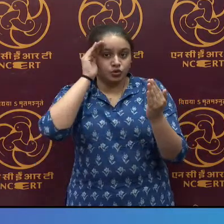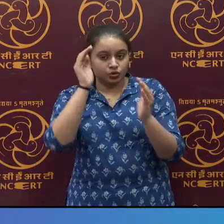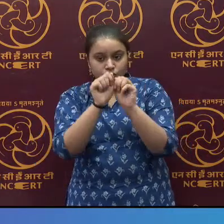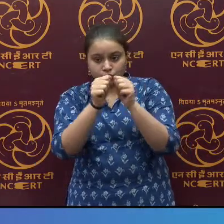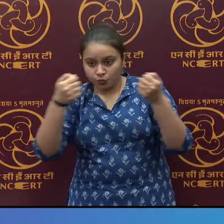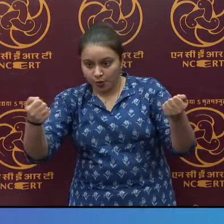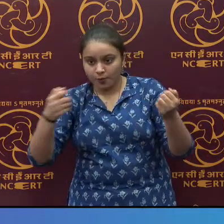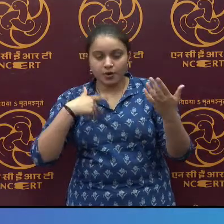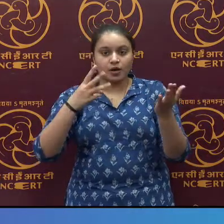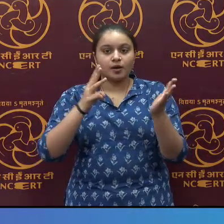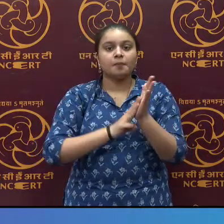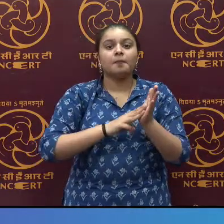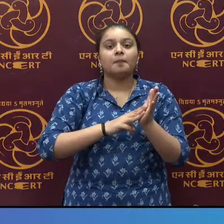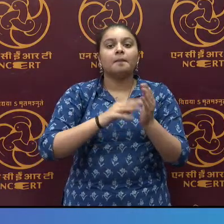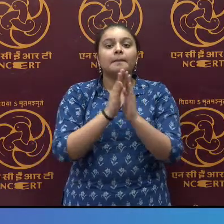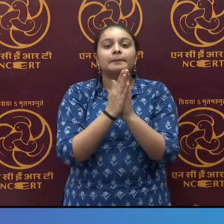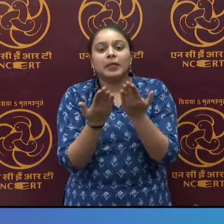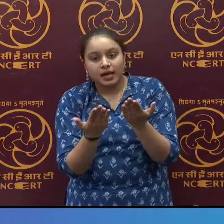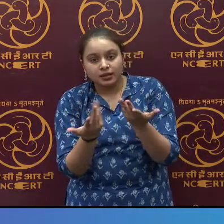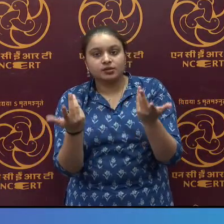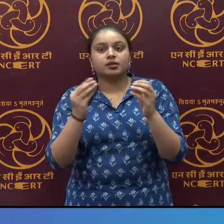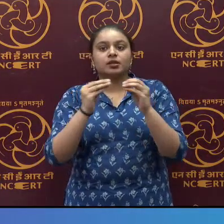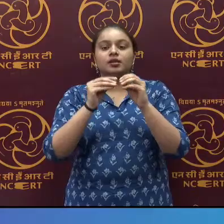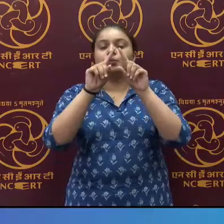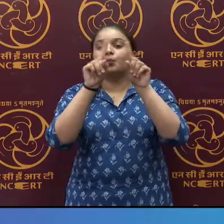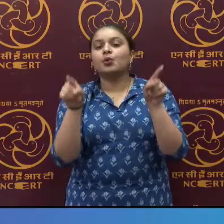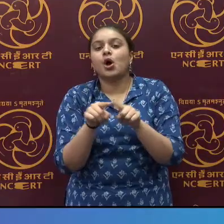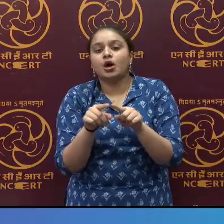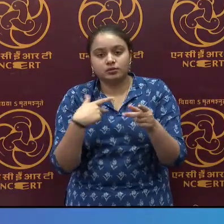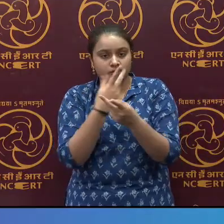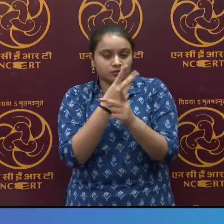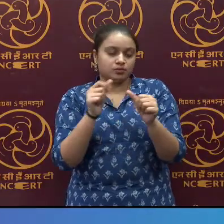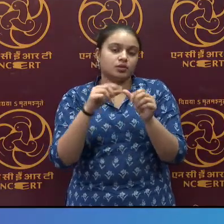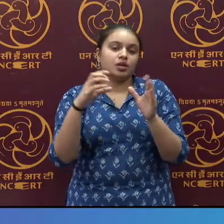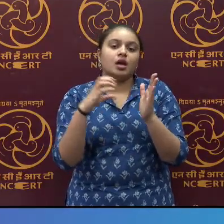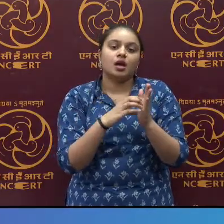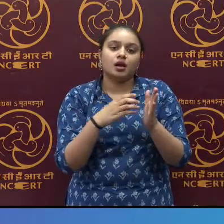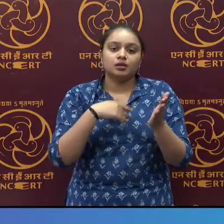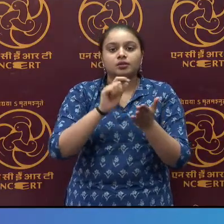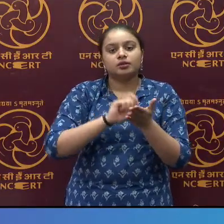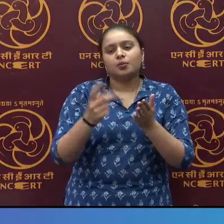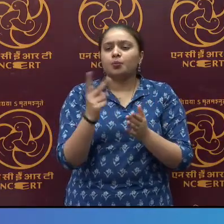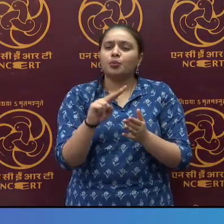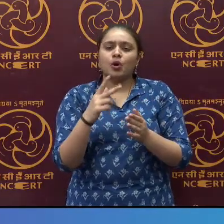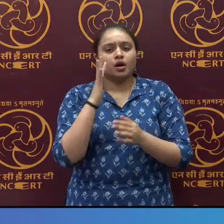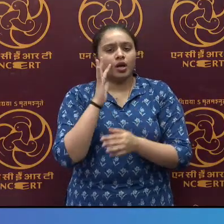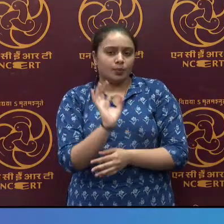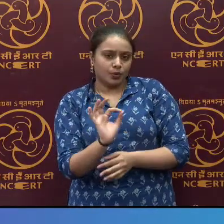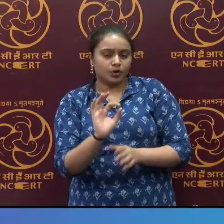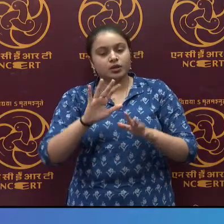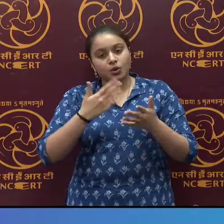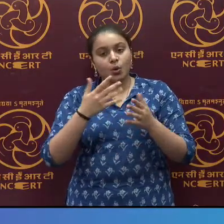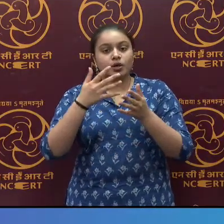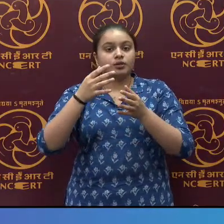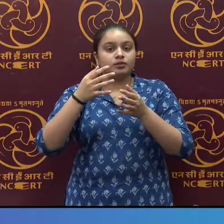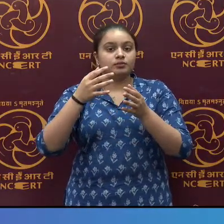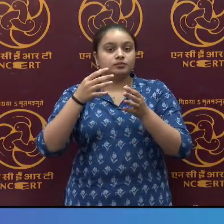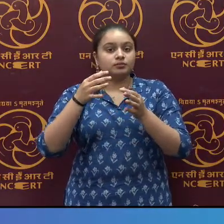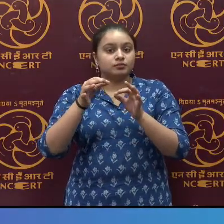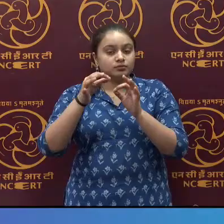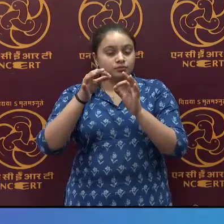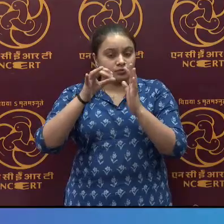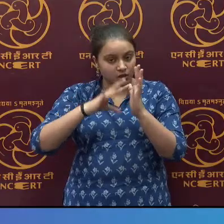magazines, or you might be even writing blogs. So everywhere article writing is equally important, and we'll discuss it more when we'll look at it in